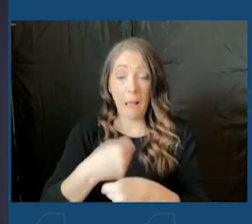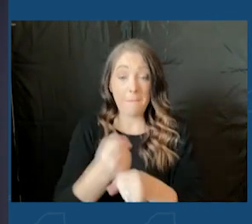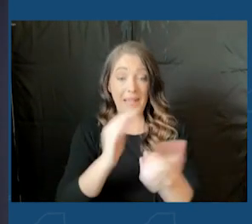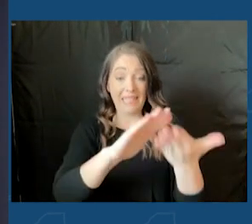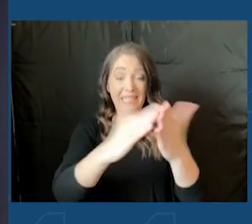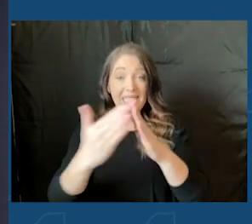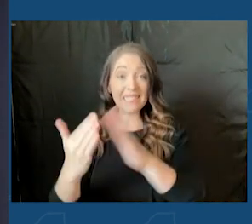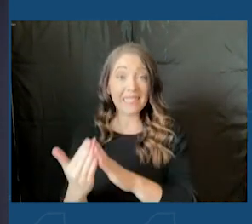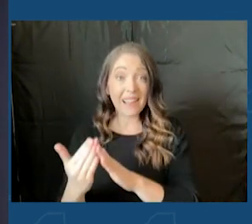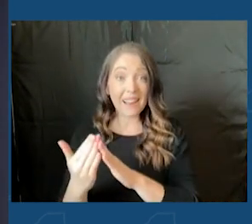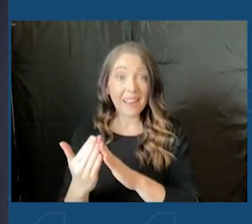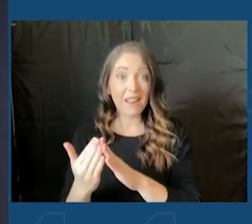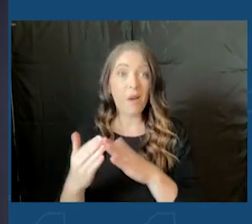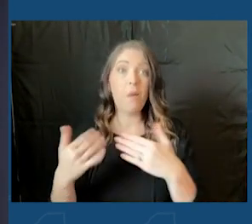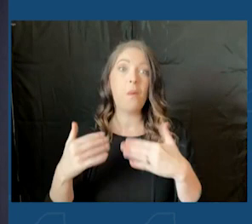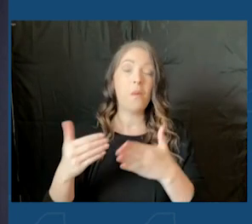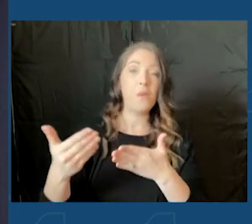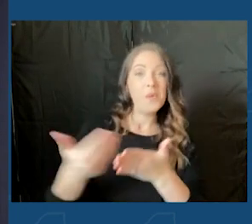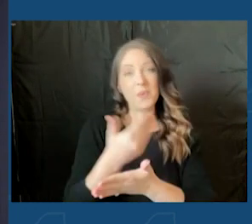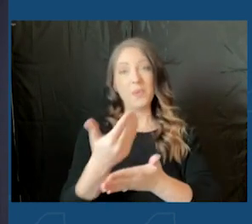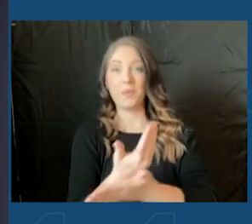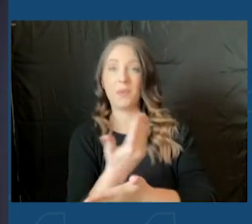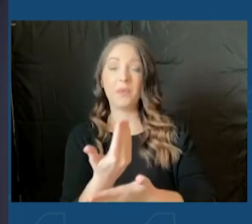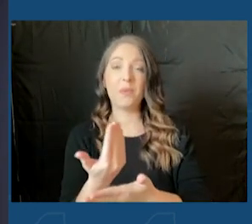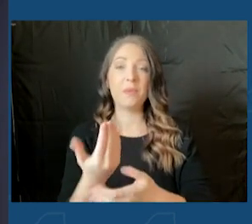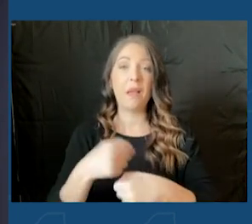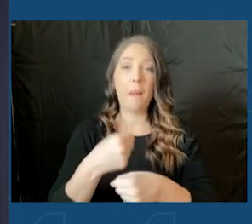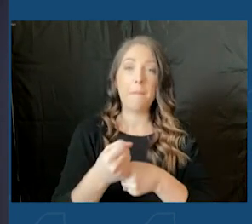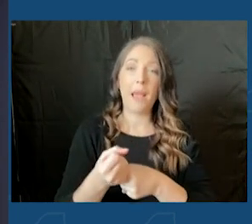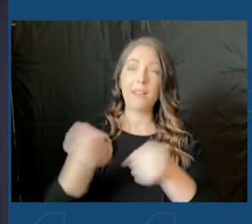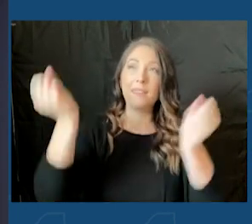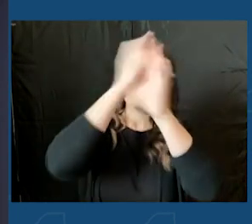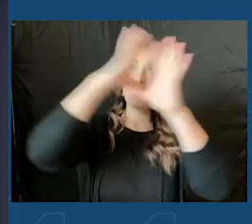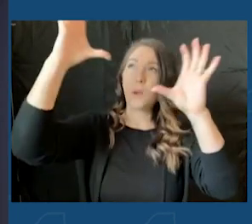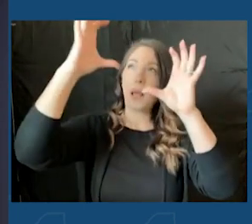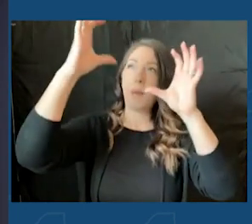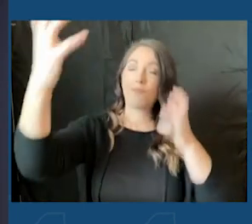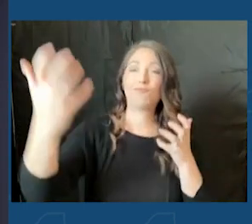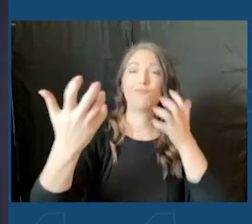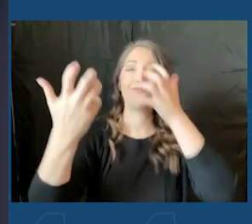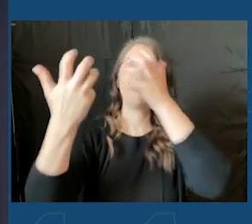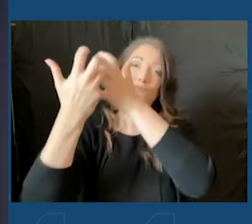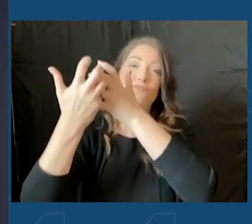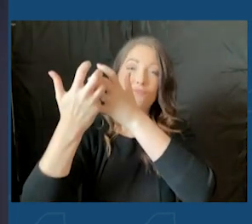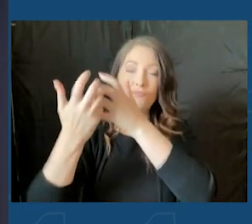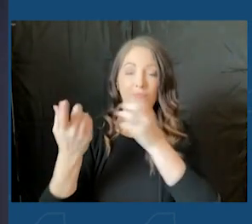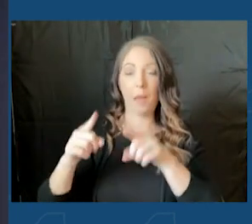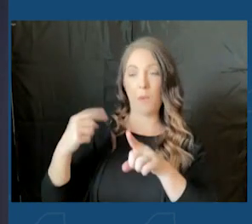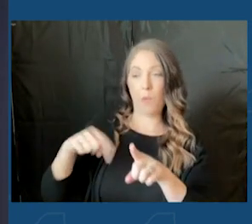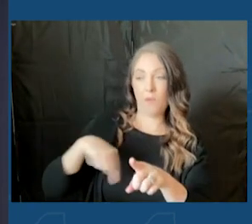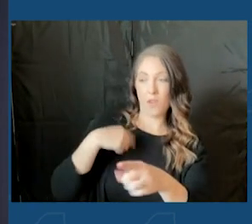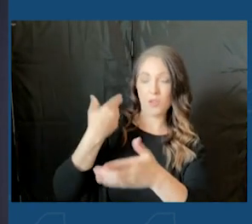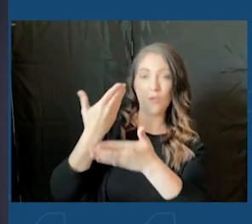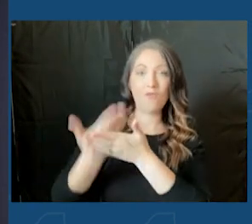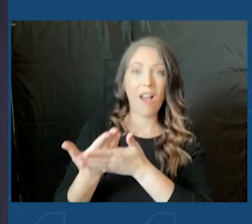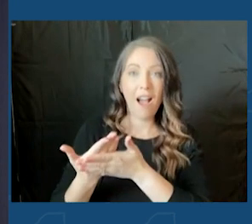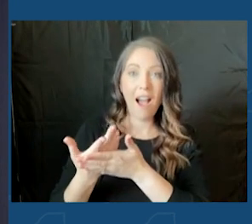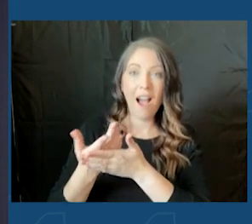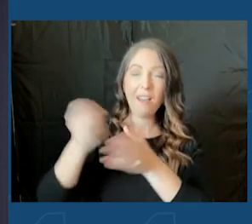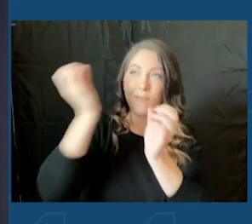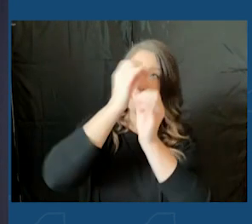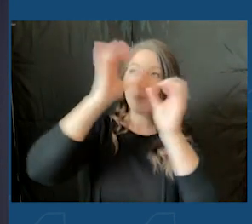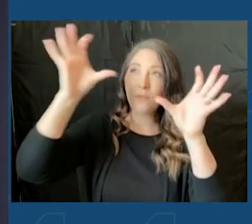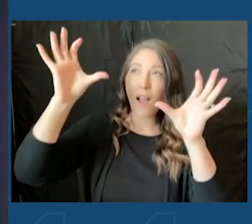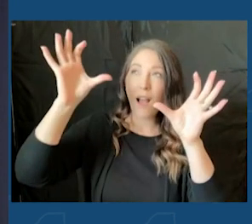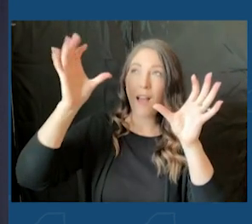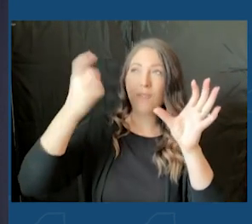it and to make it into the place that we all dreamed of when we came here, when we grew up here. It's the place that we all